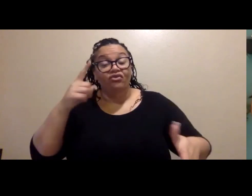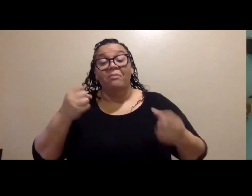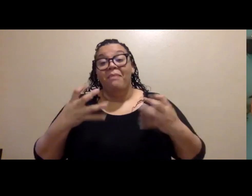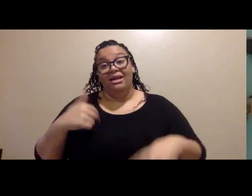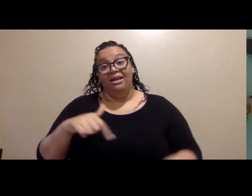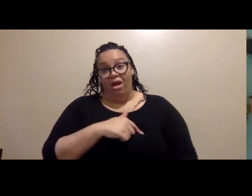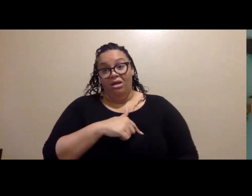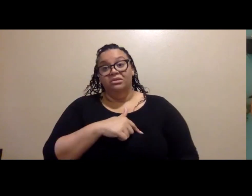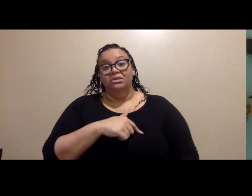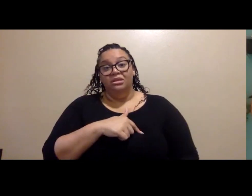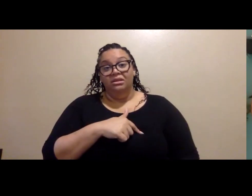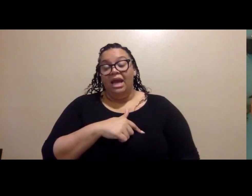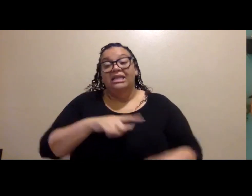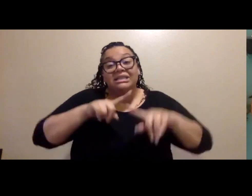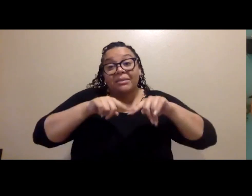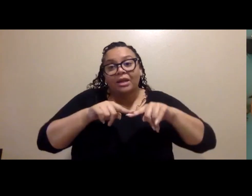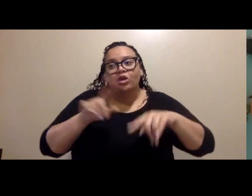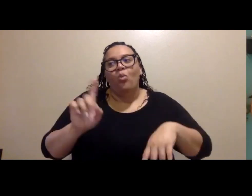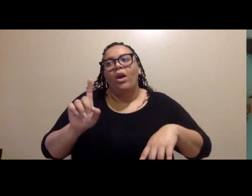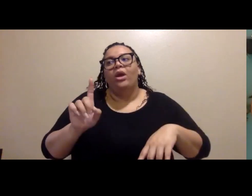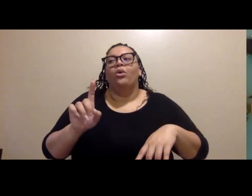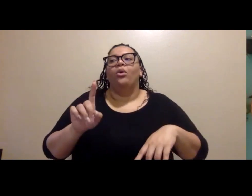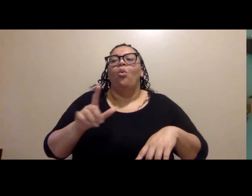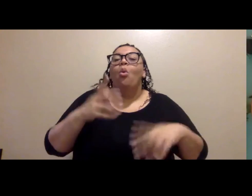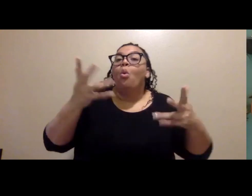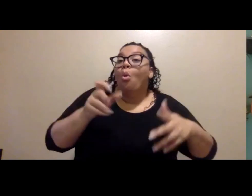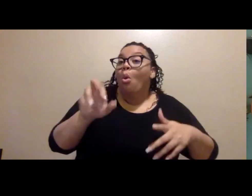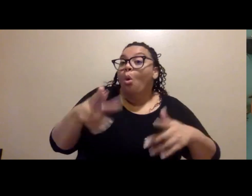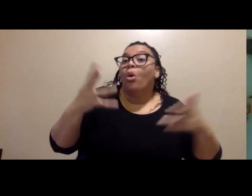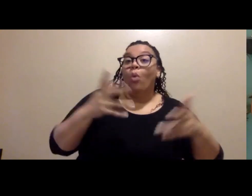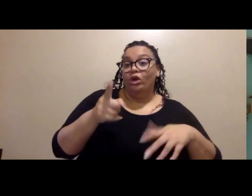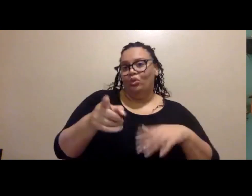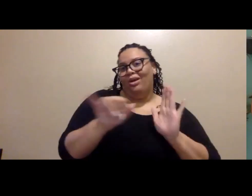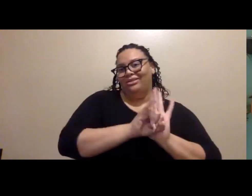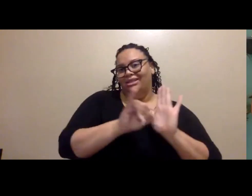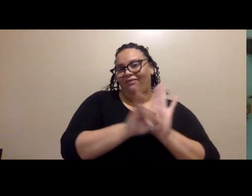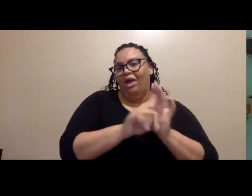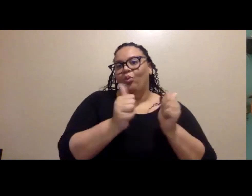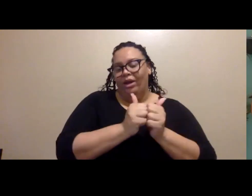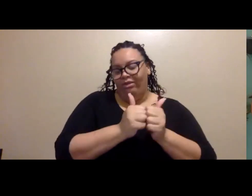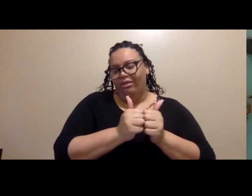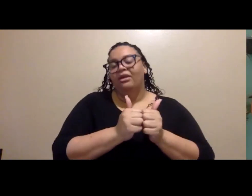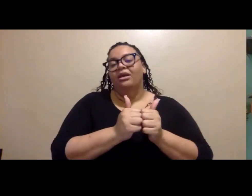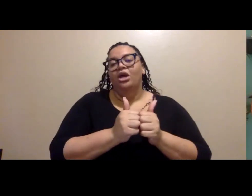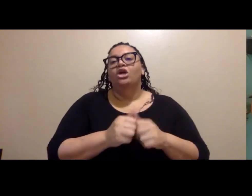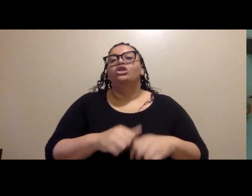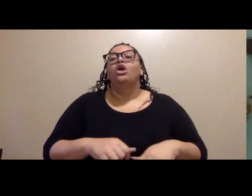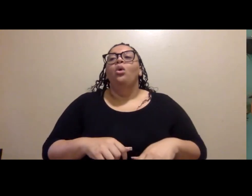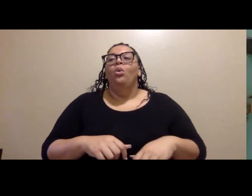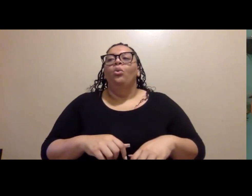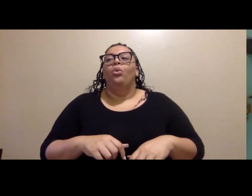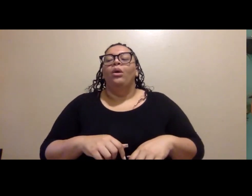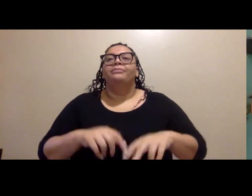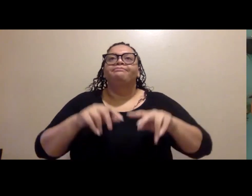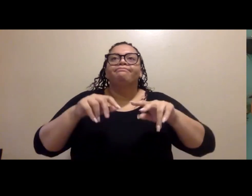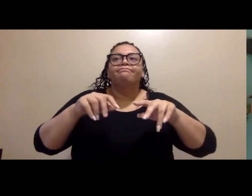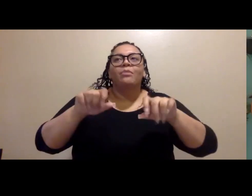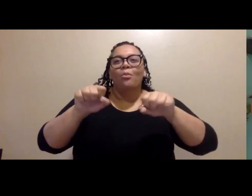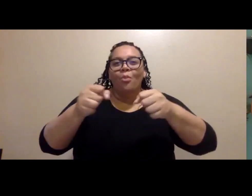depending on what you racially identify as. And so we do that too, just breaking the narratives around what wellness looks like,